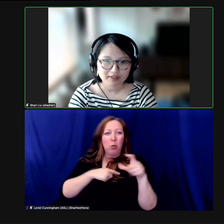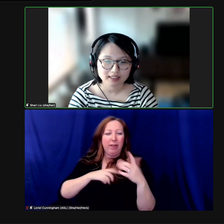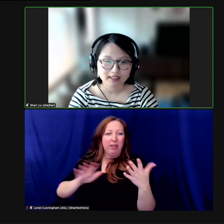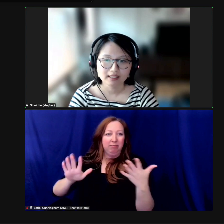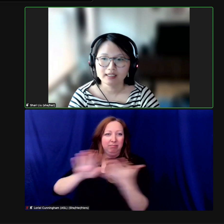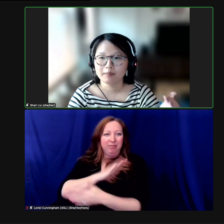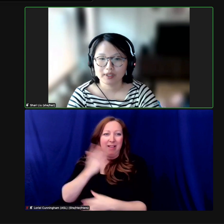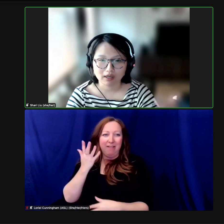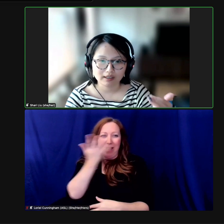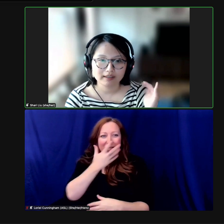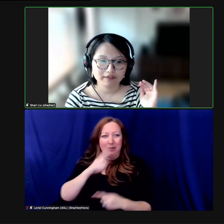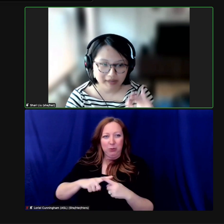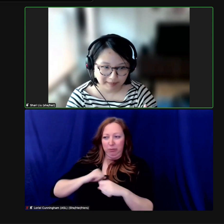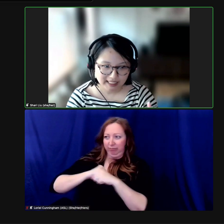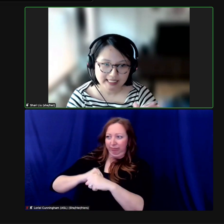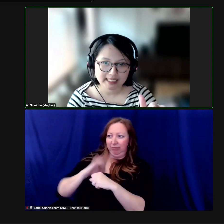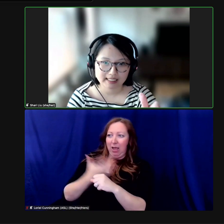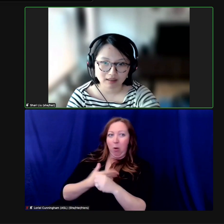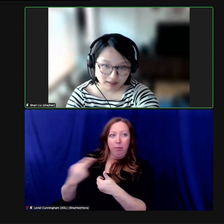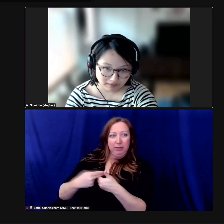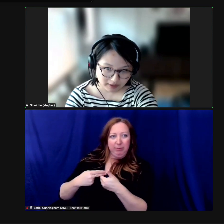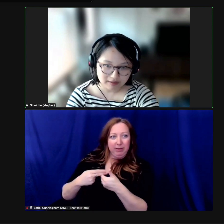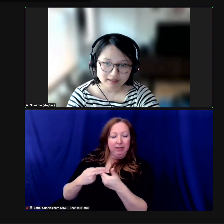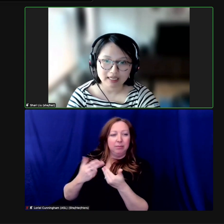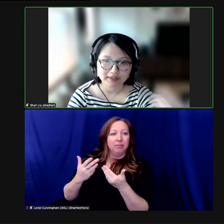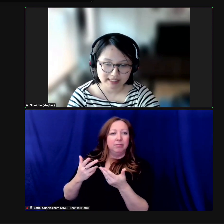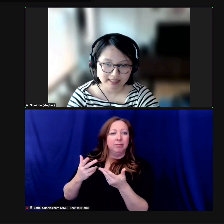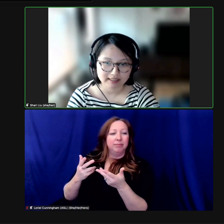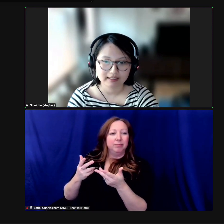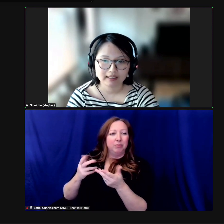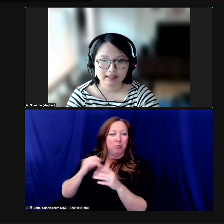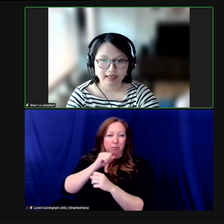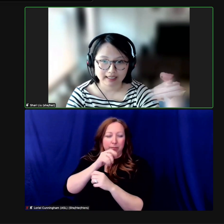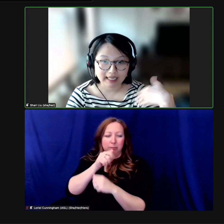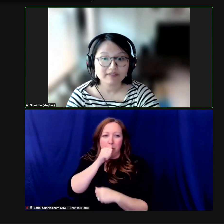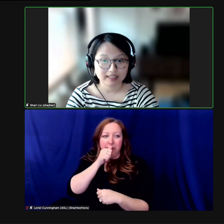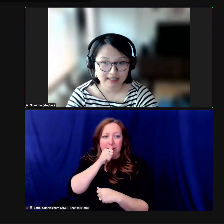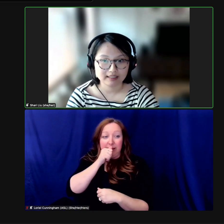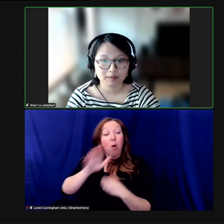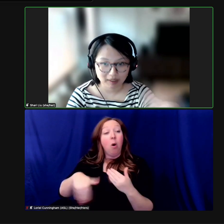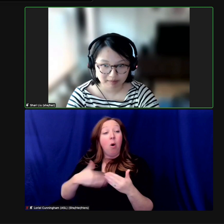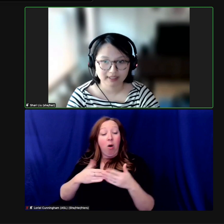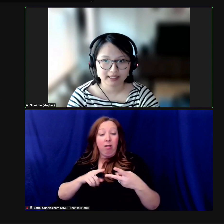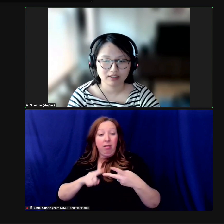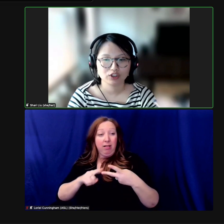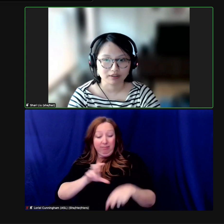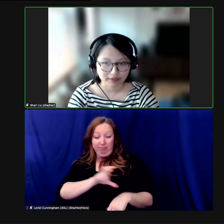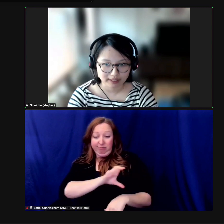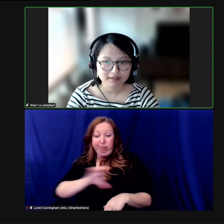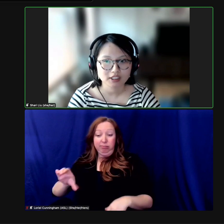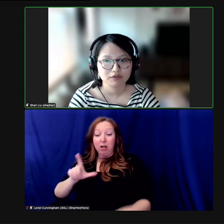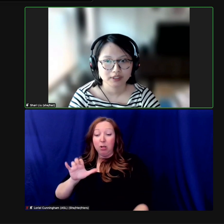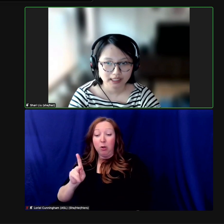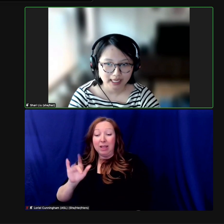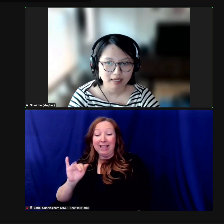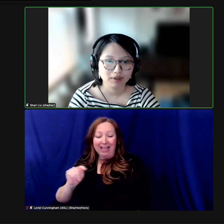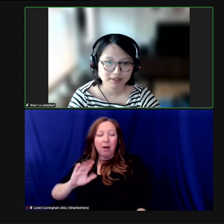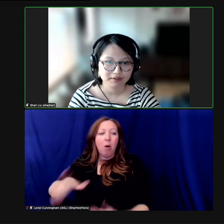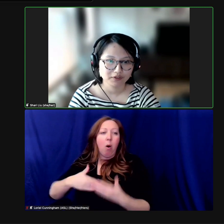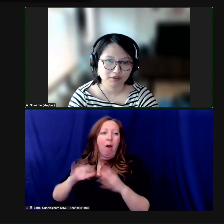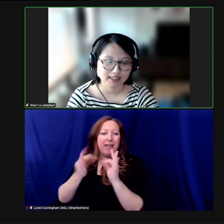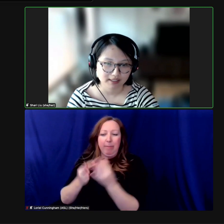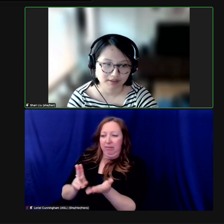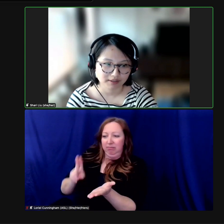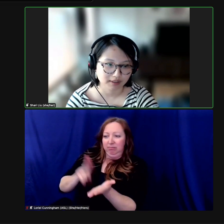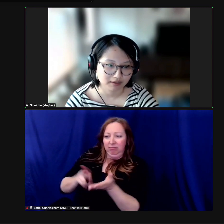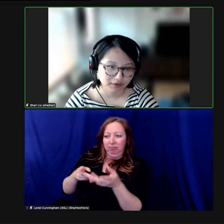participant privacy, but all the families in the Lookit videos have gave consent to publicly share videos. So for today, most